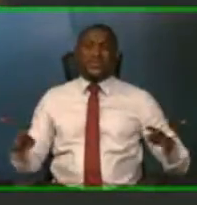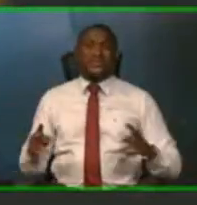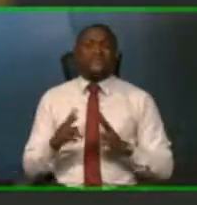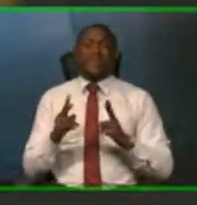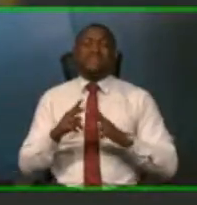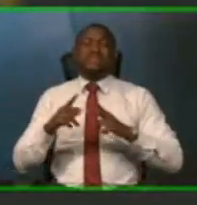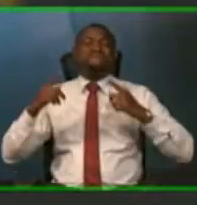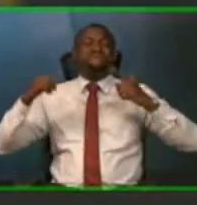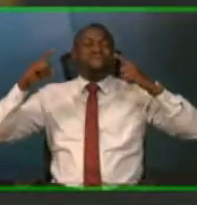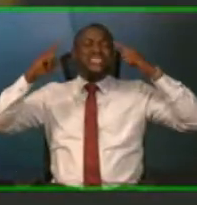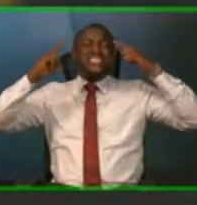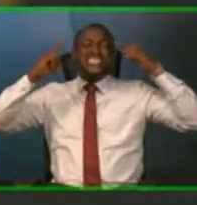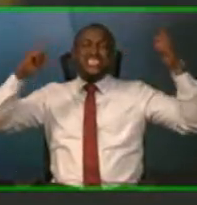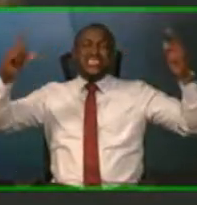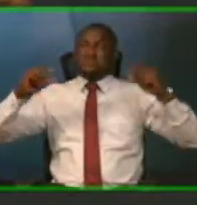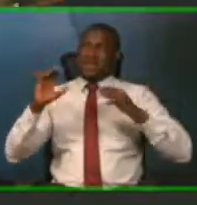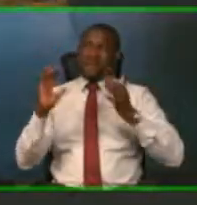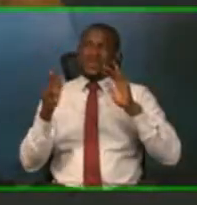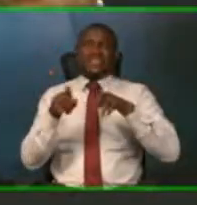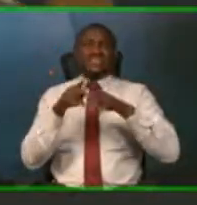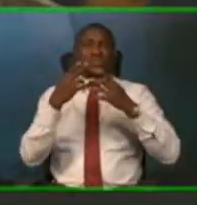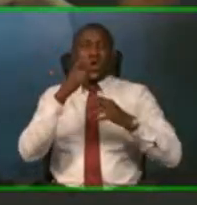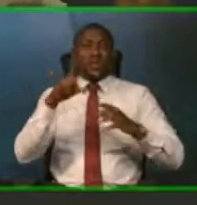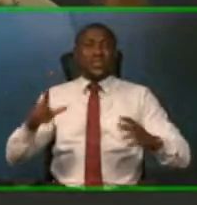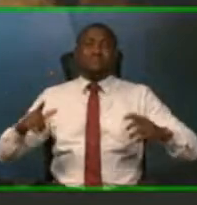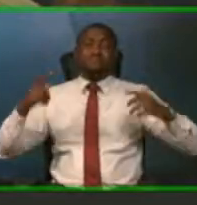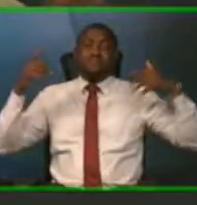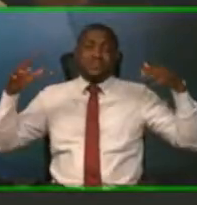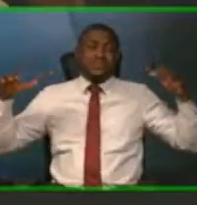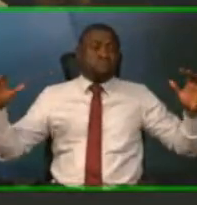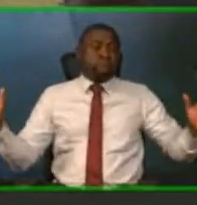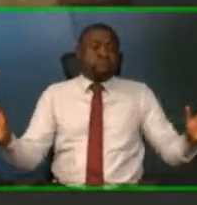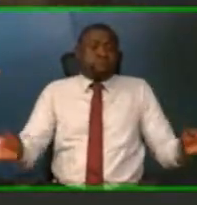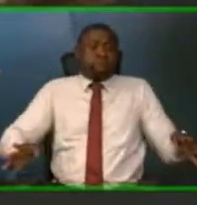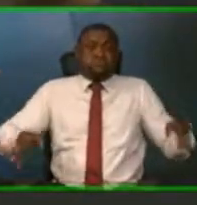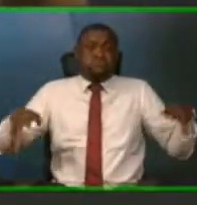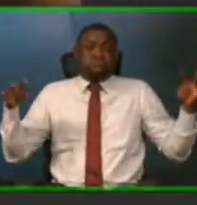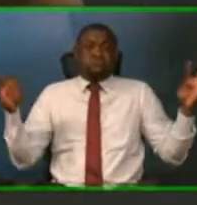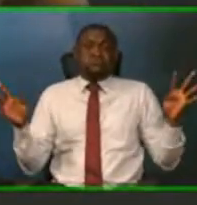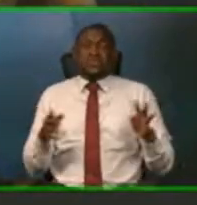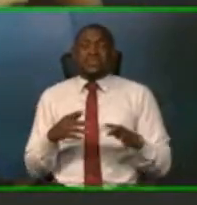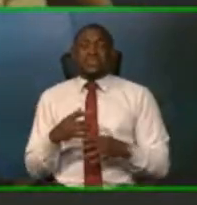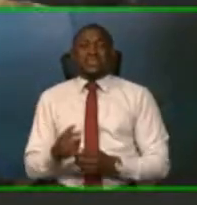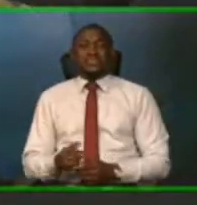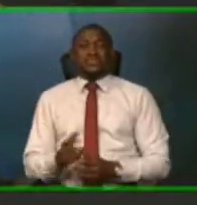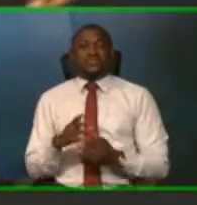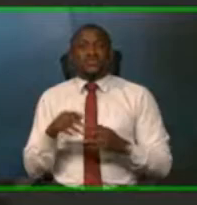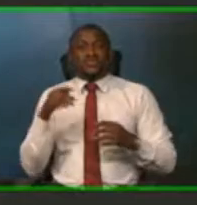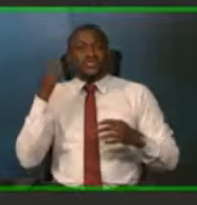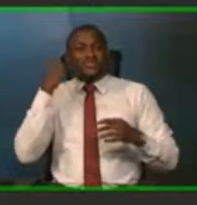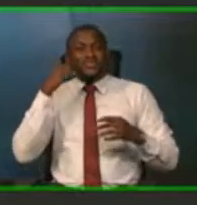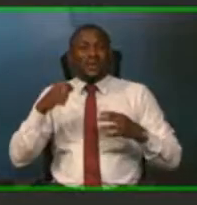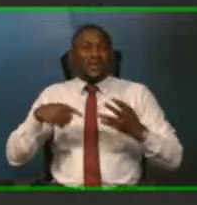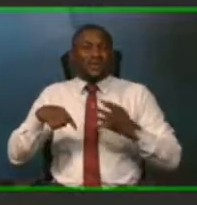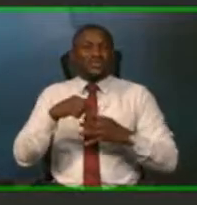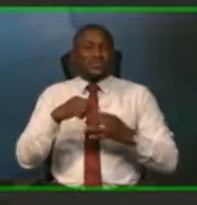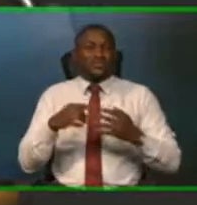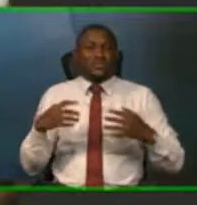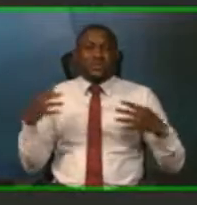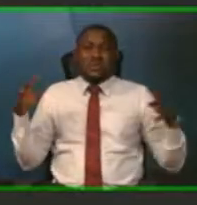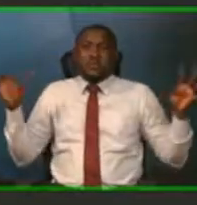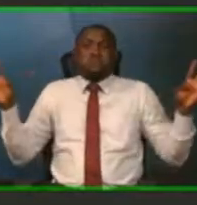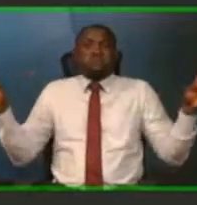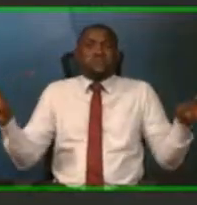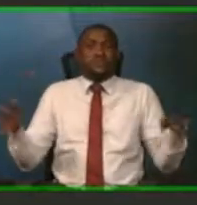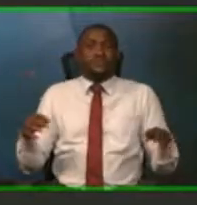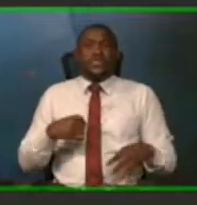probably as this auditorium, just hovering around with some silvery things tied to the wings. It was just soaring. I thought